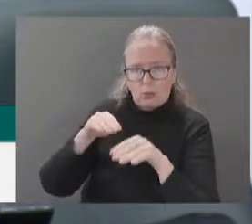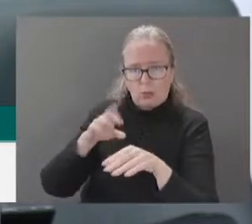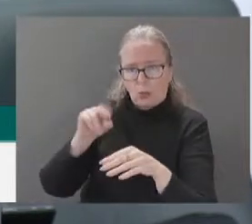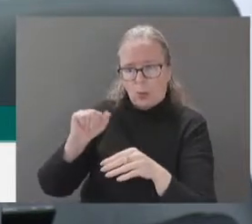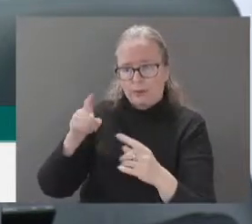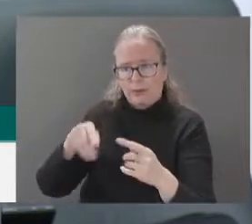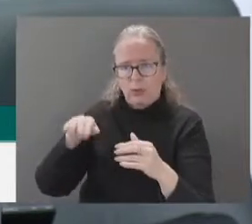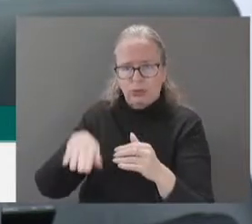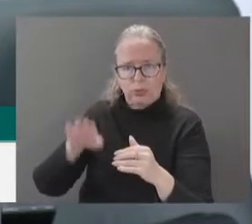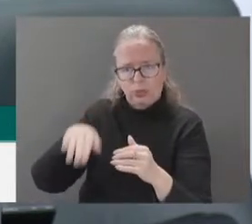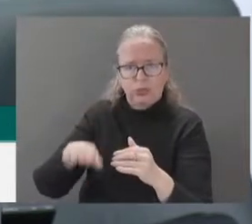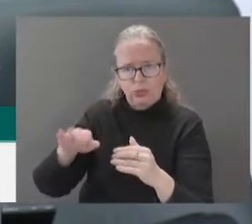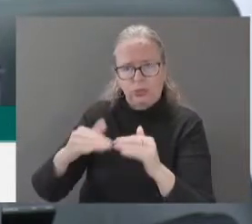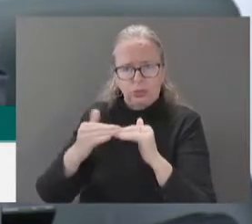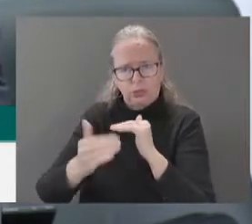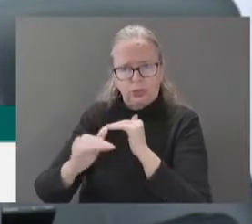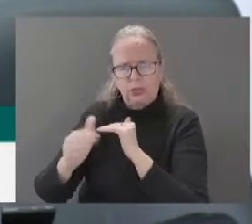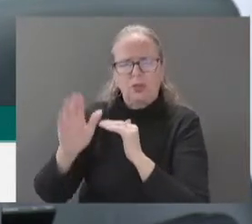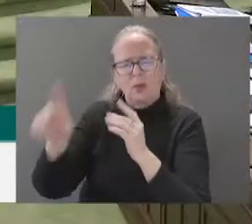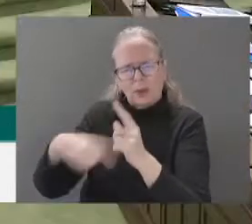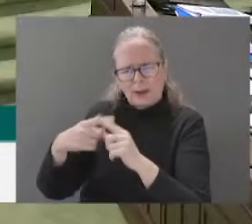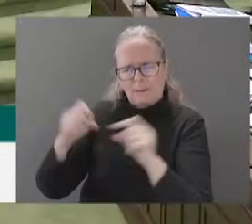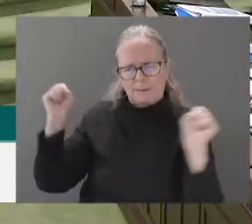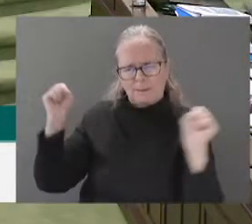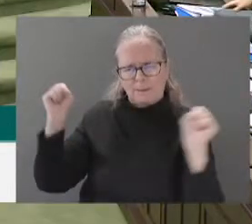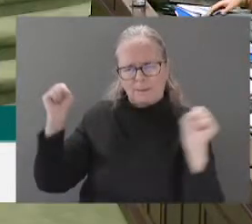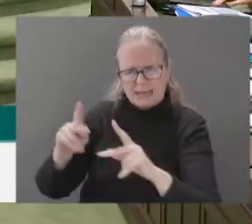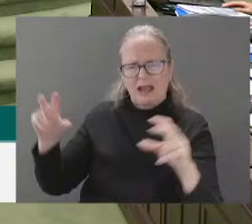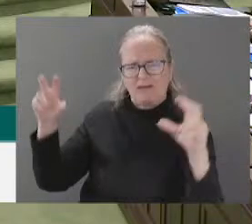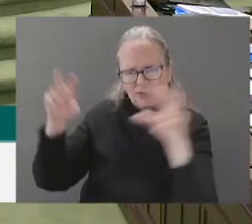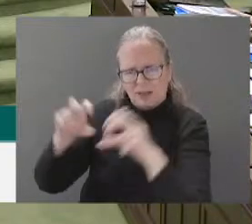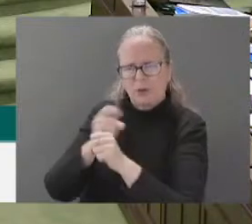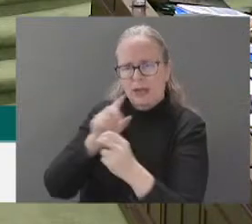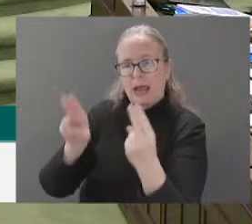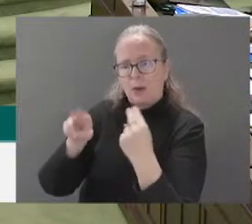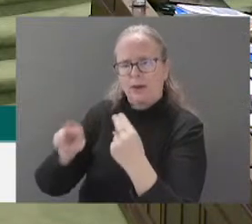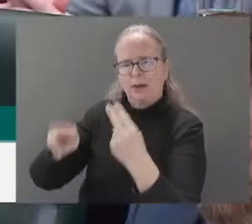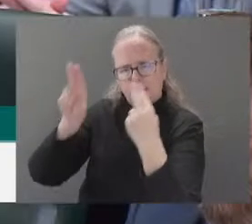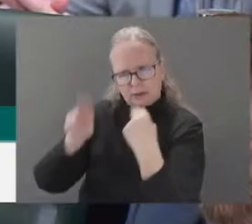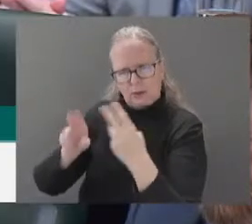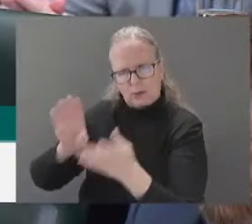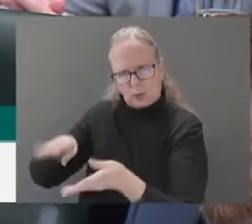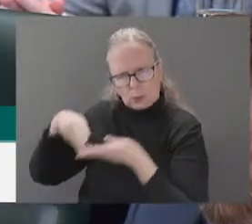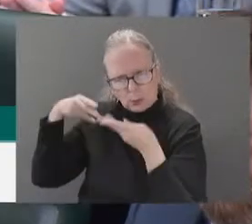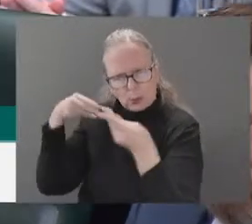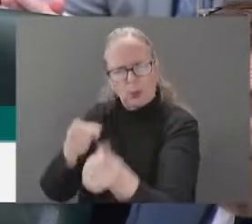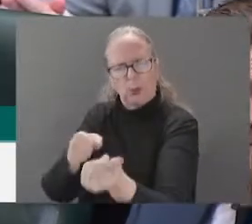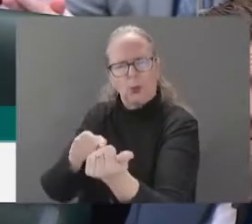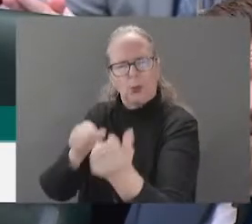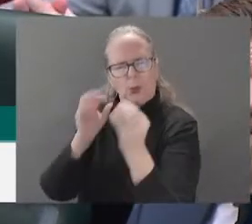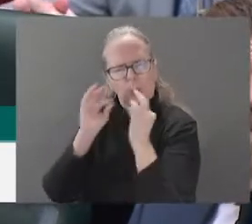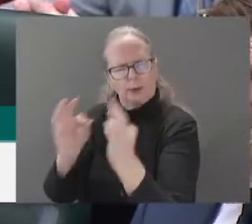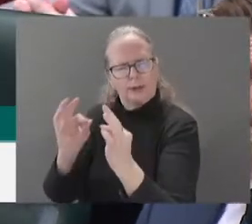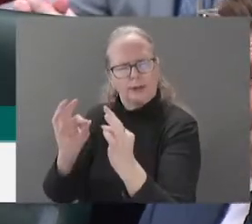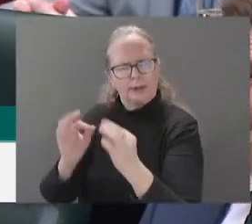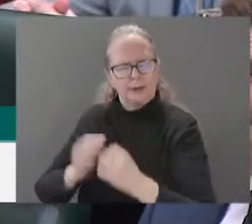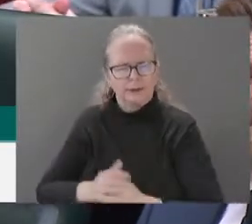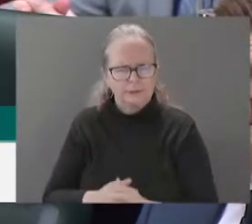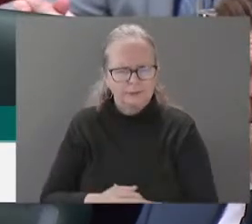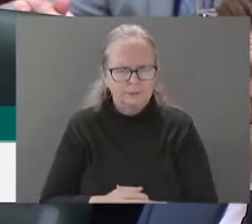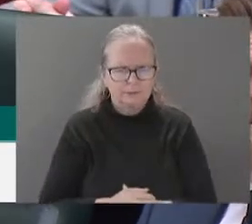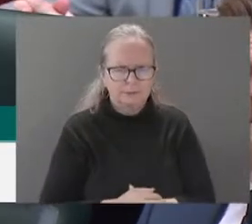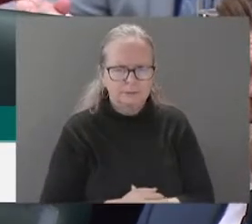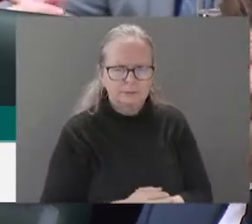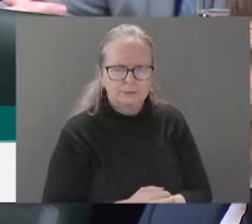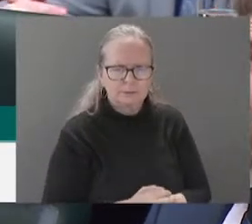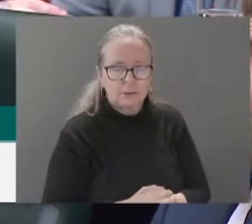Alberta highways are all in good condition The Honorable the minister of Transportation well Mr Speaker if I had a time